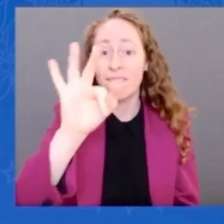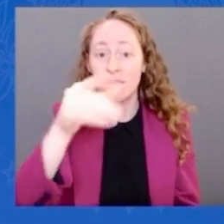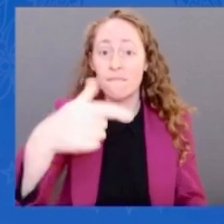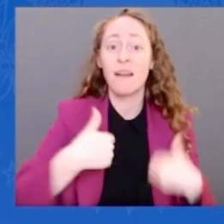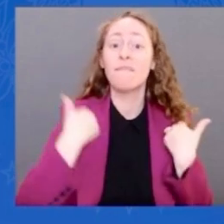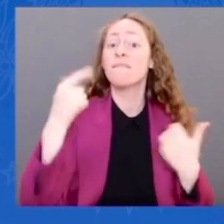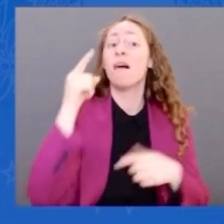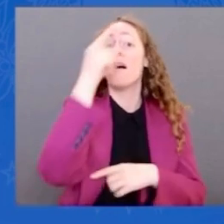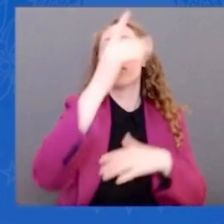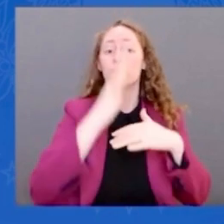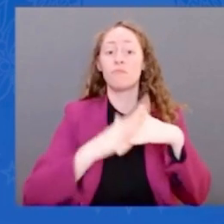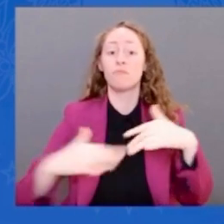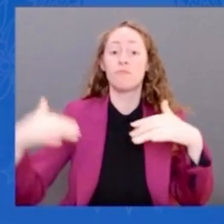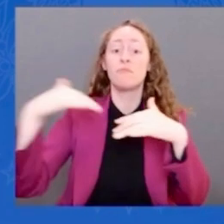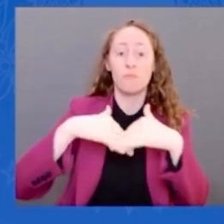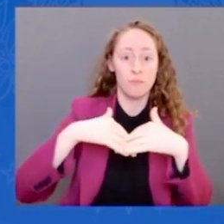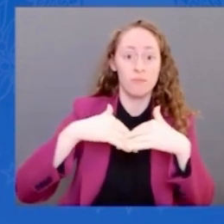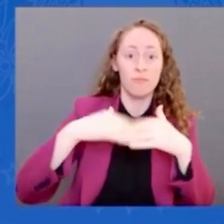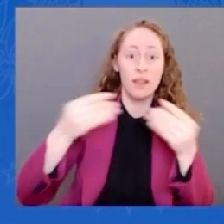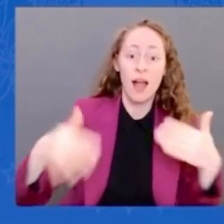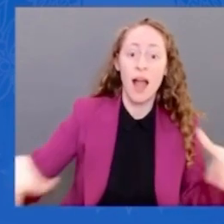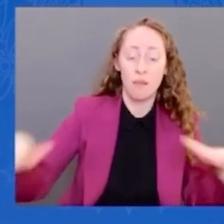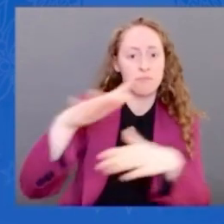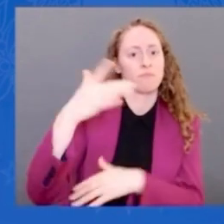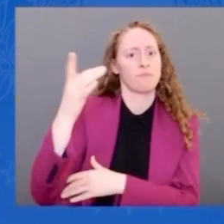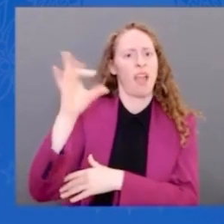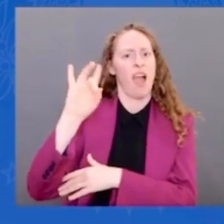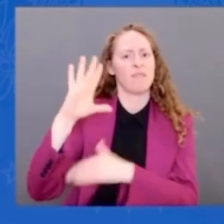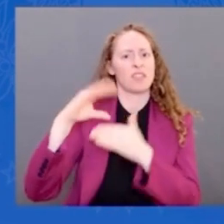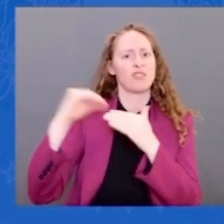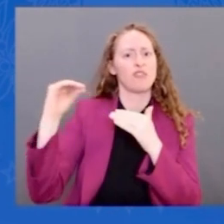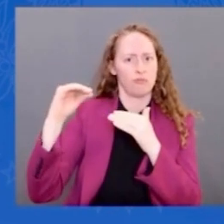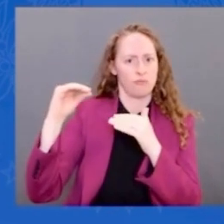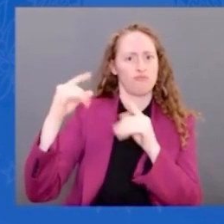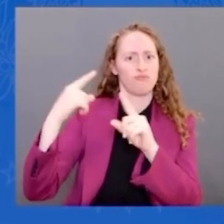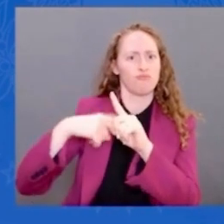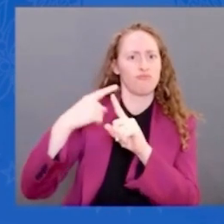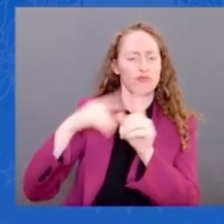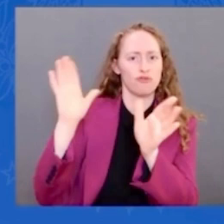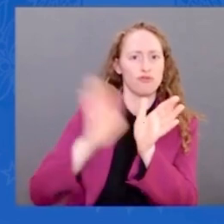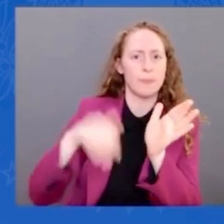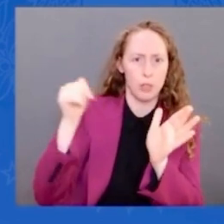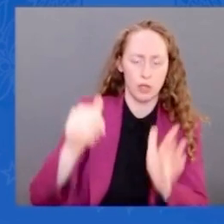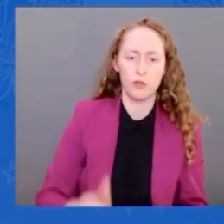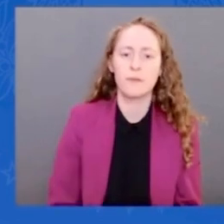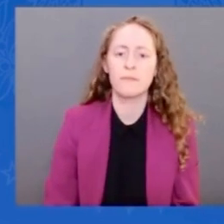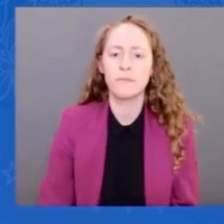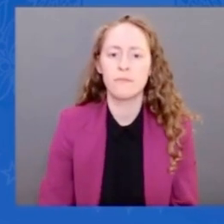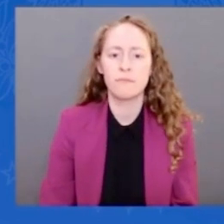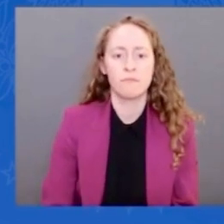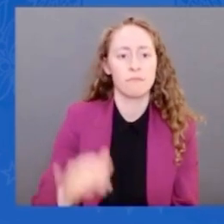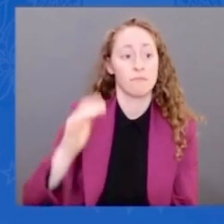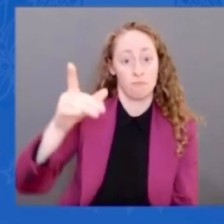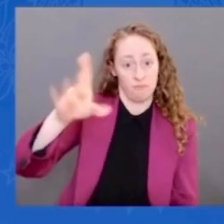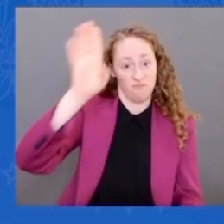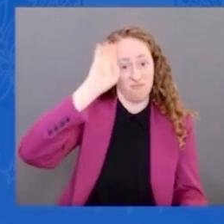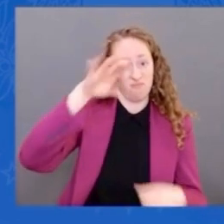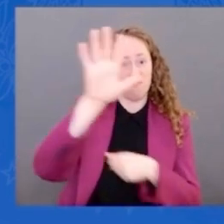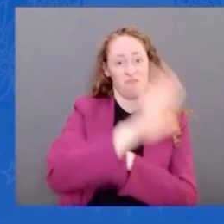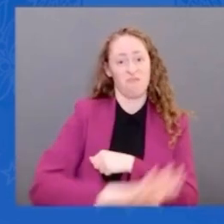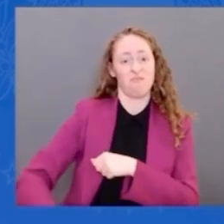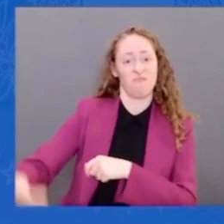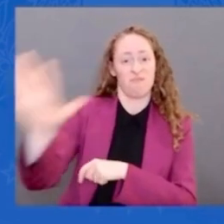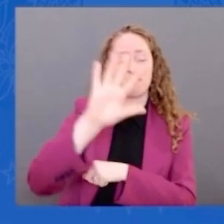nearly 40% of American households are eligible for this important program. And so far, we have helped more